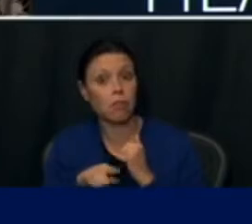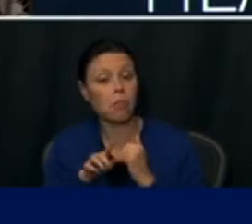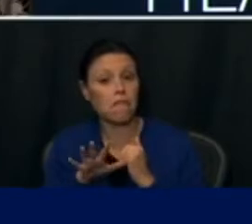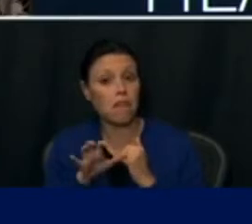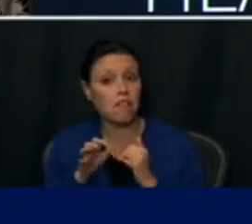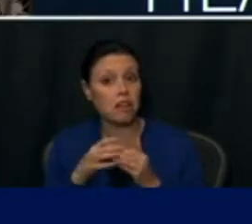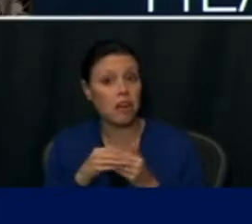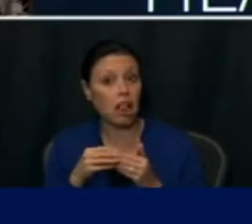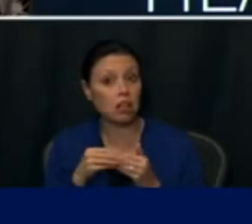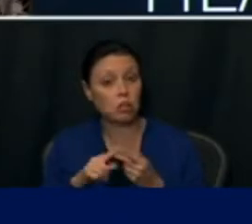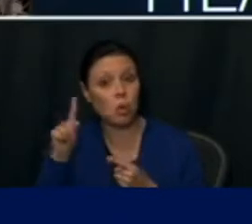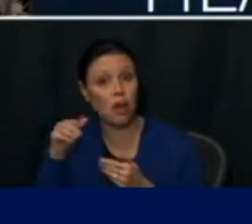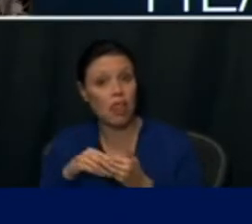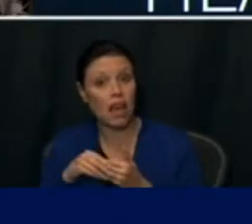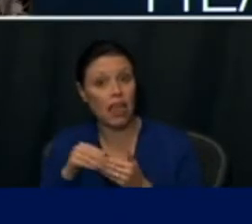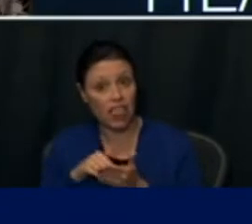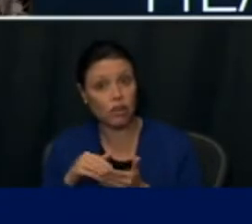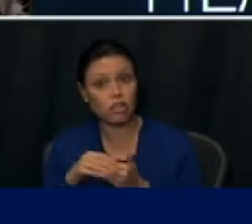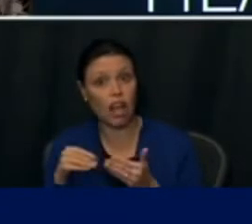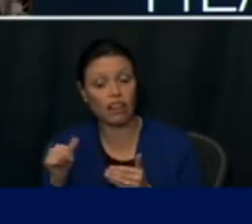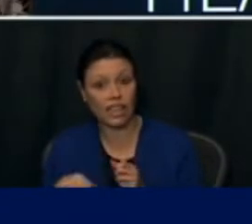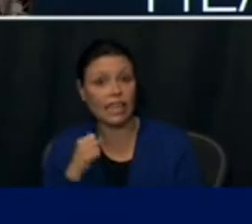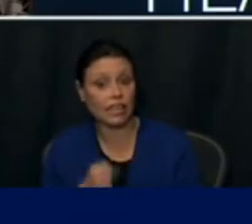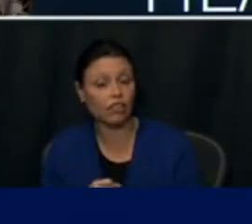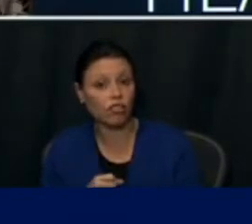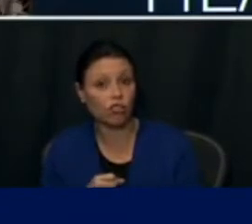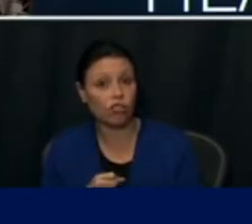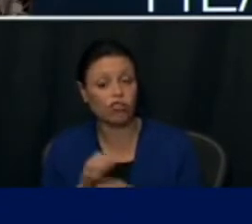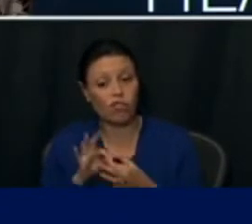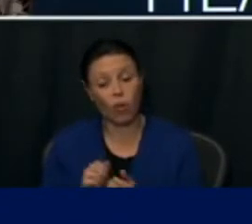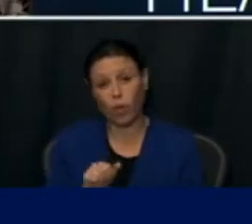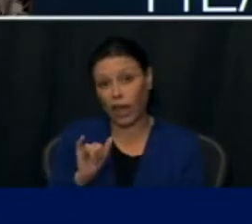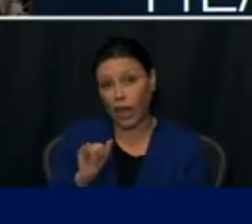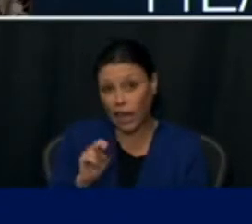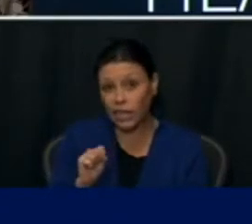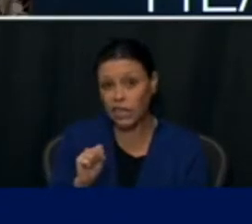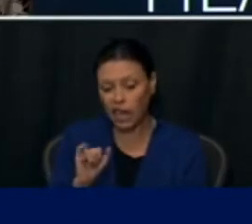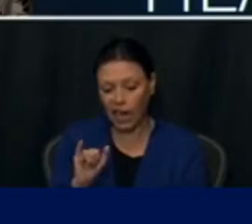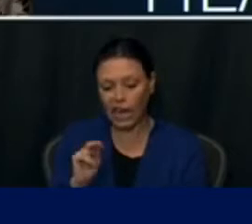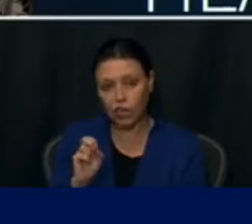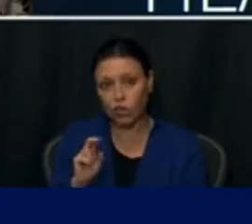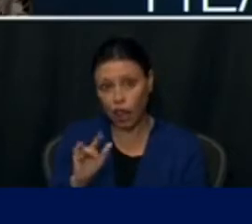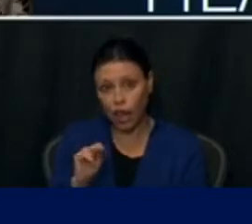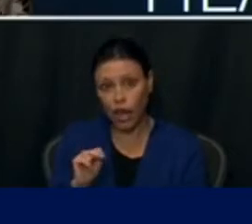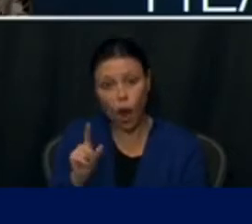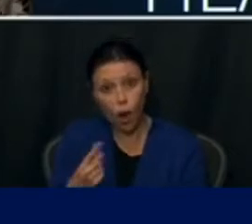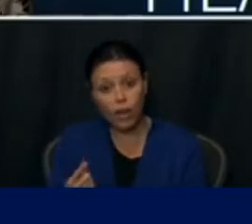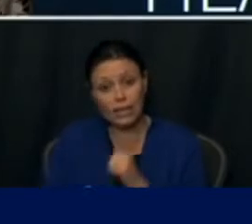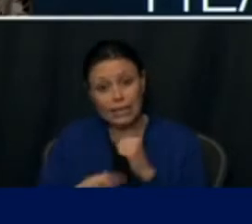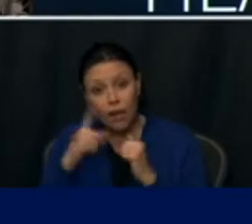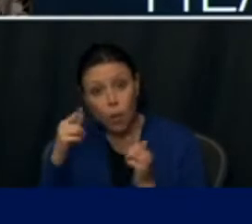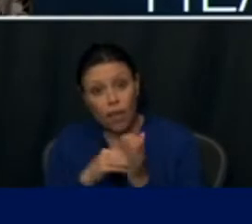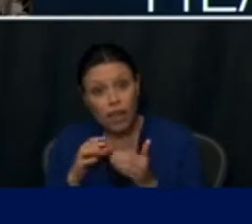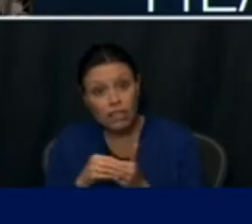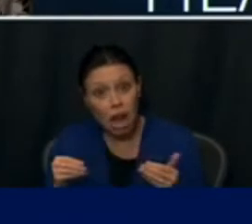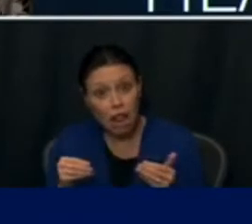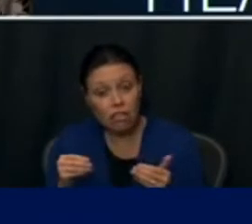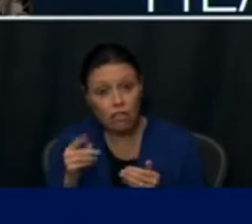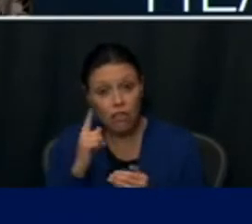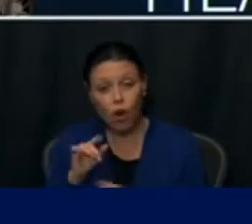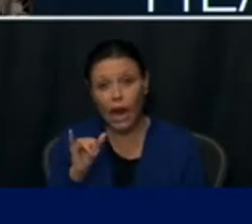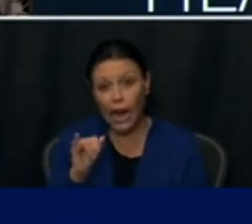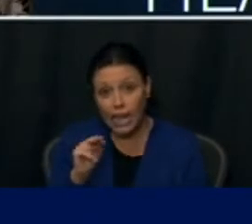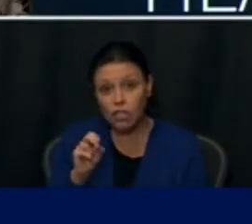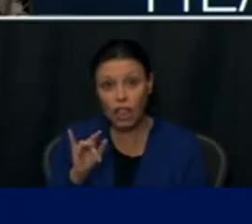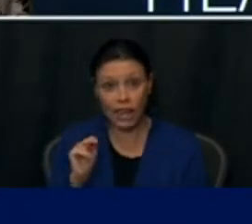$500 to $1,000 a year just on insulin saving $1,000 a year on insulin since I